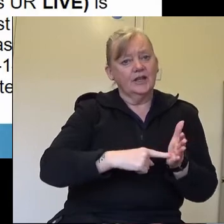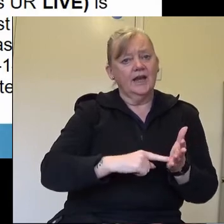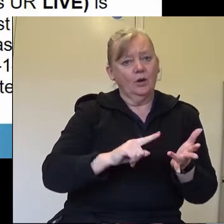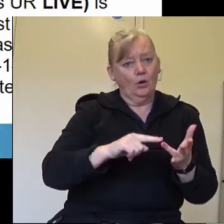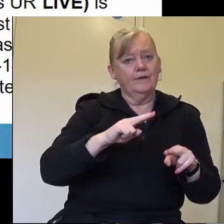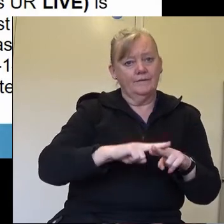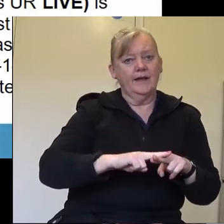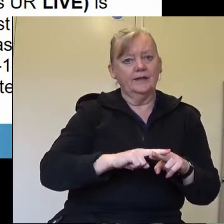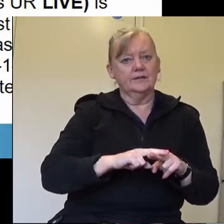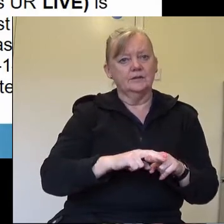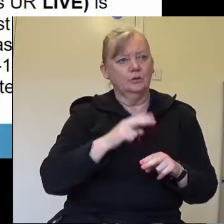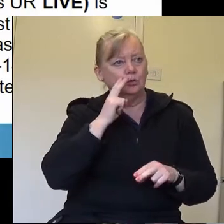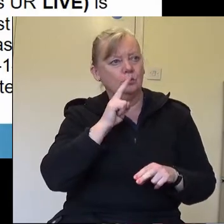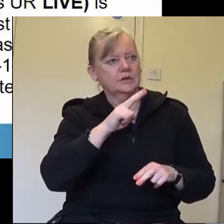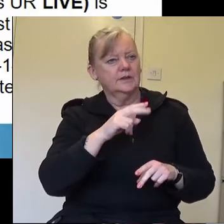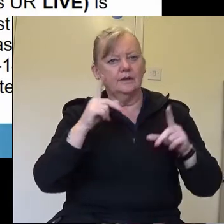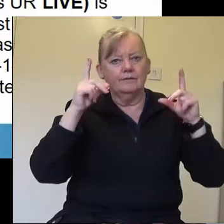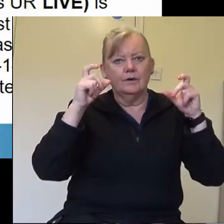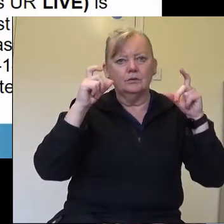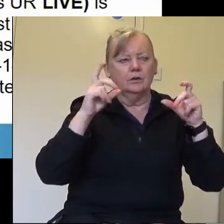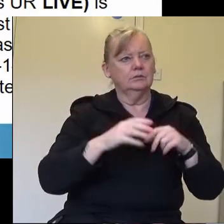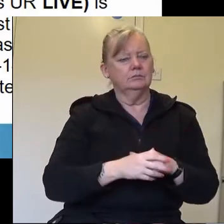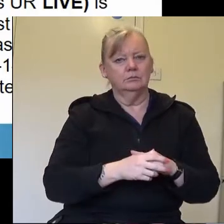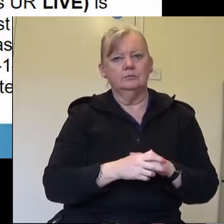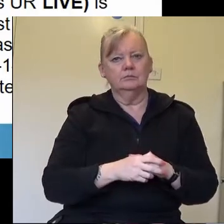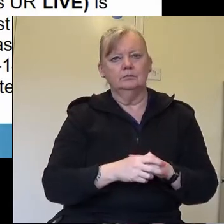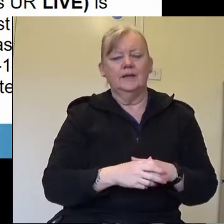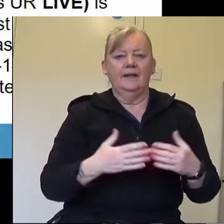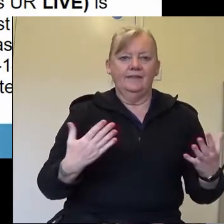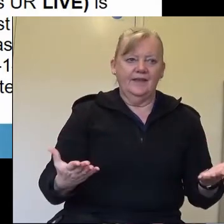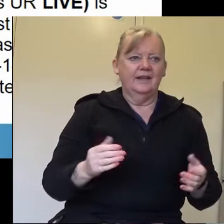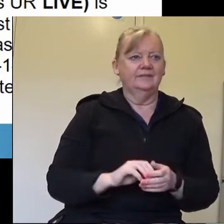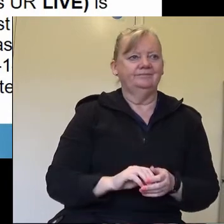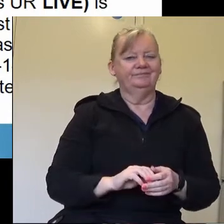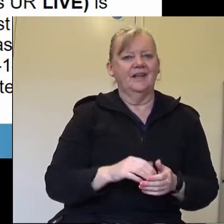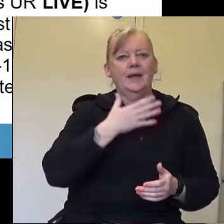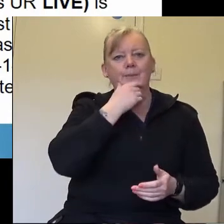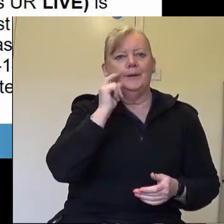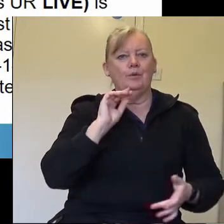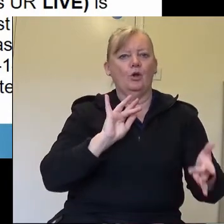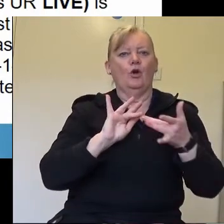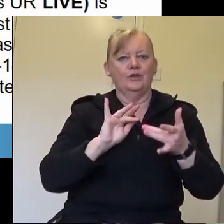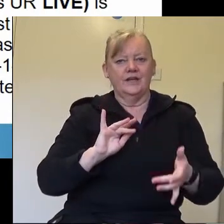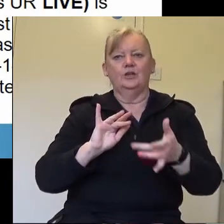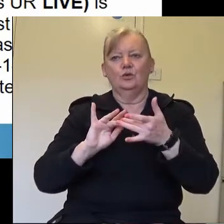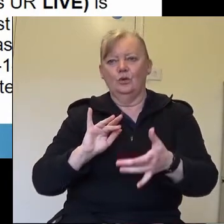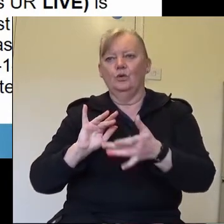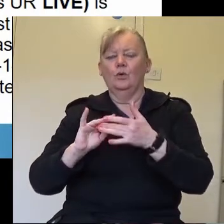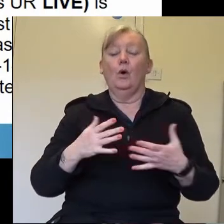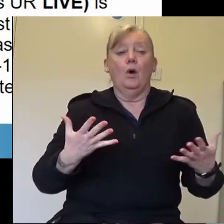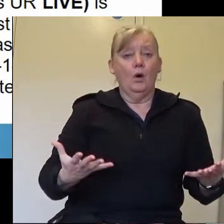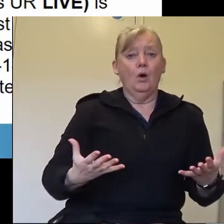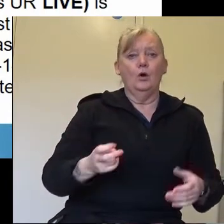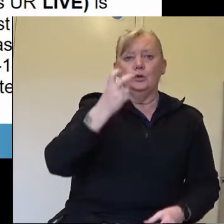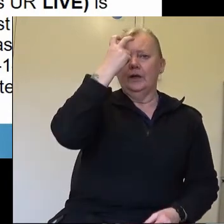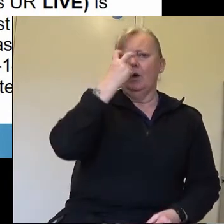you hashtag OnlyFans, your photograph can be viewed in OnlyFans, okay? And then you can have people contacting